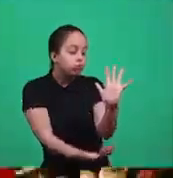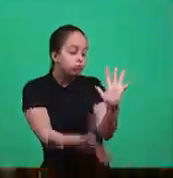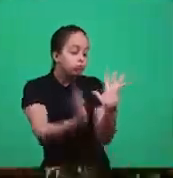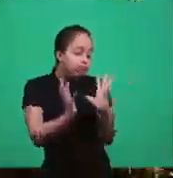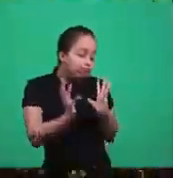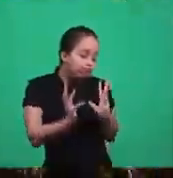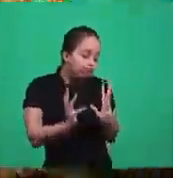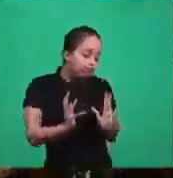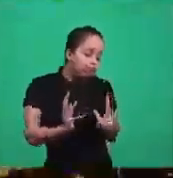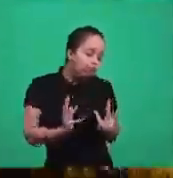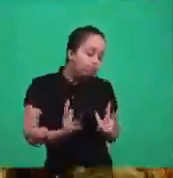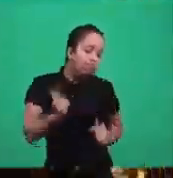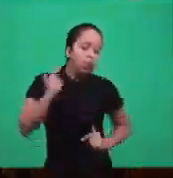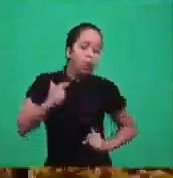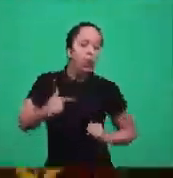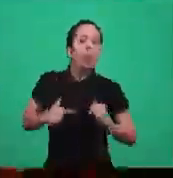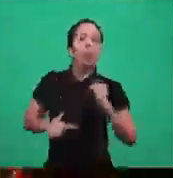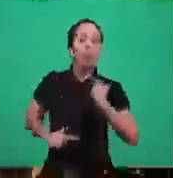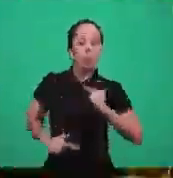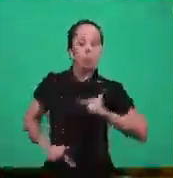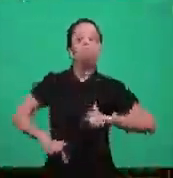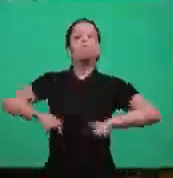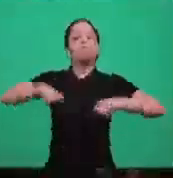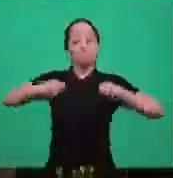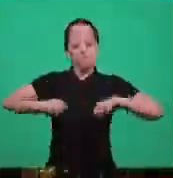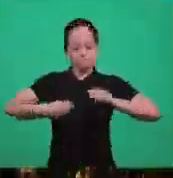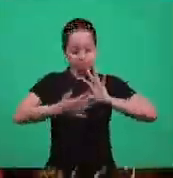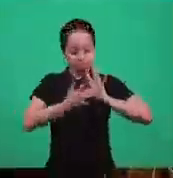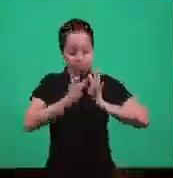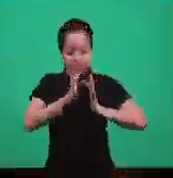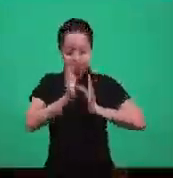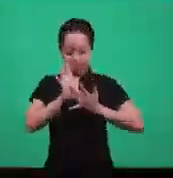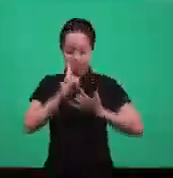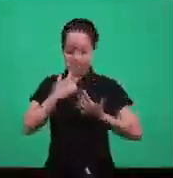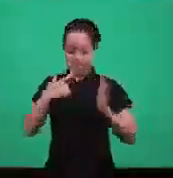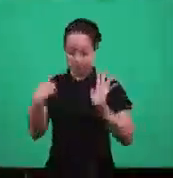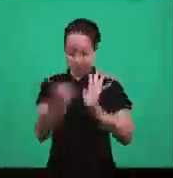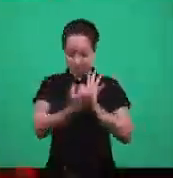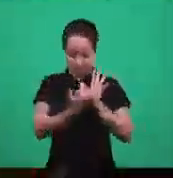that were washed in the blood of the Lamb.